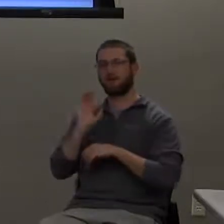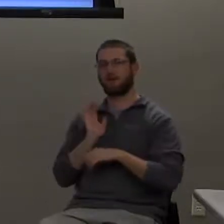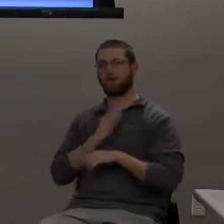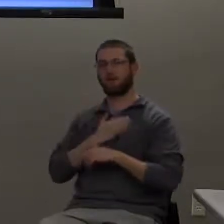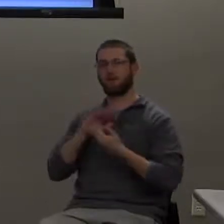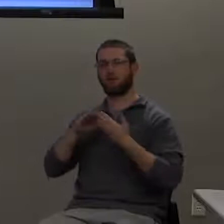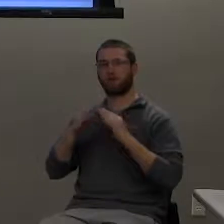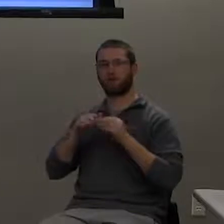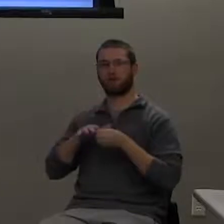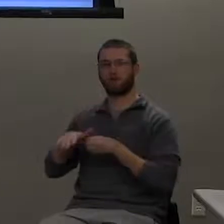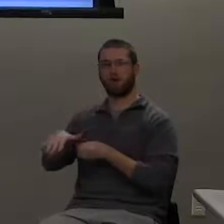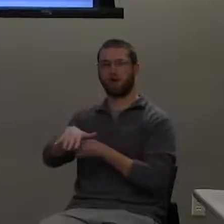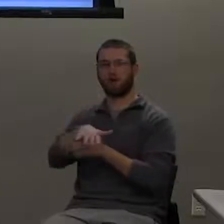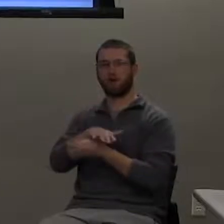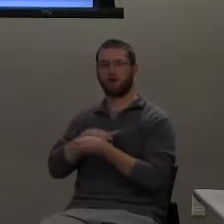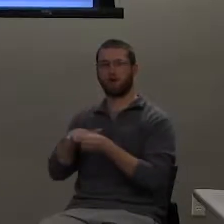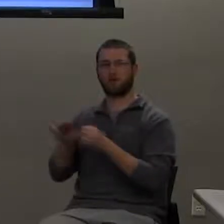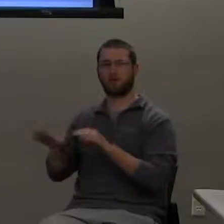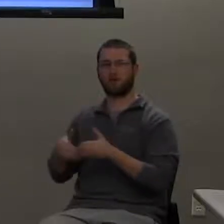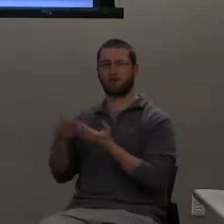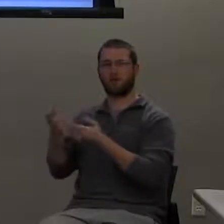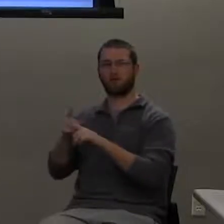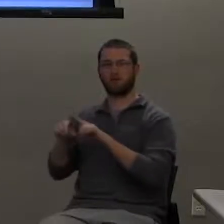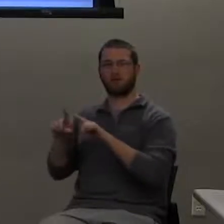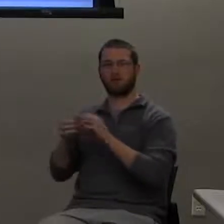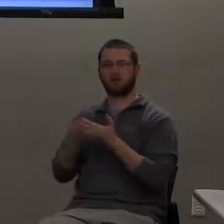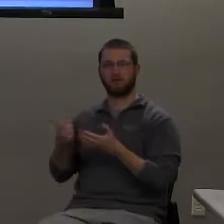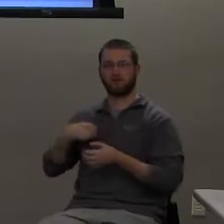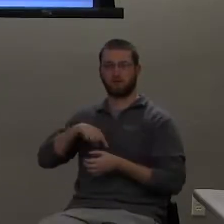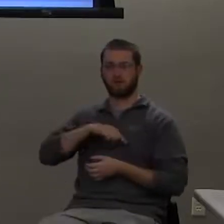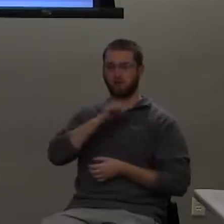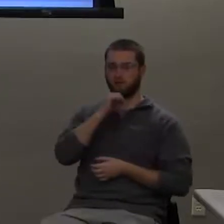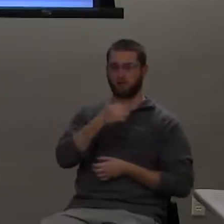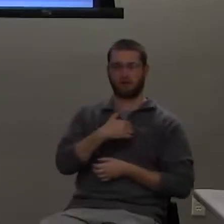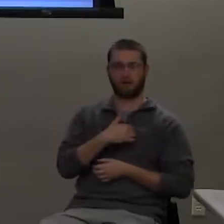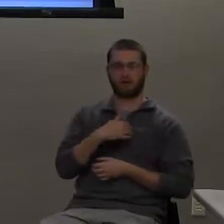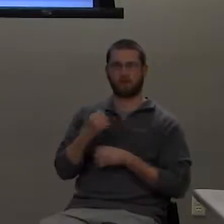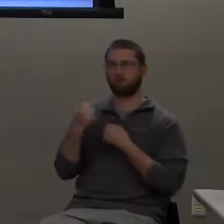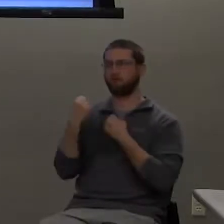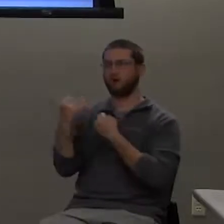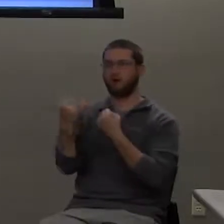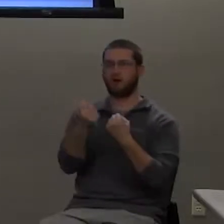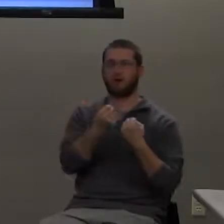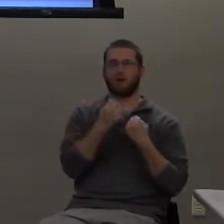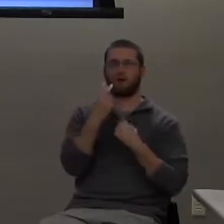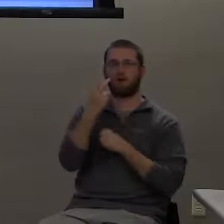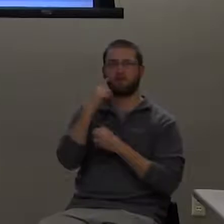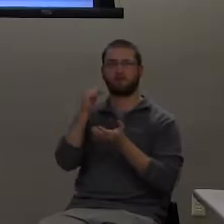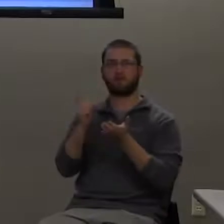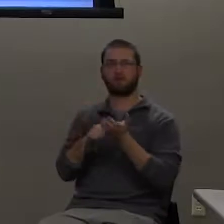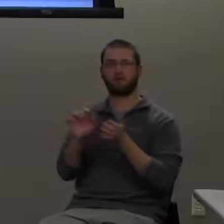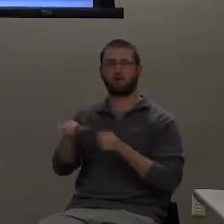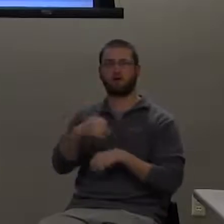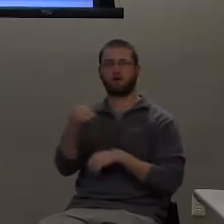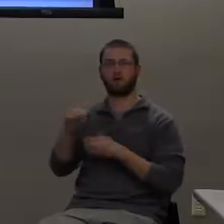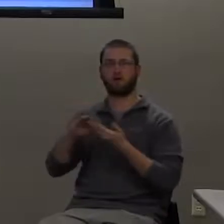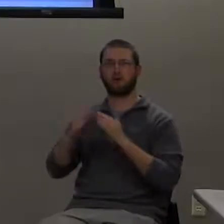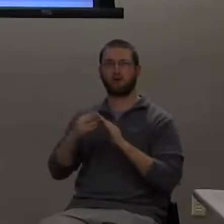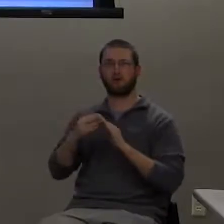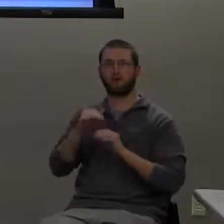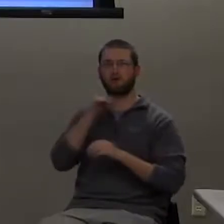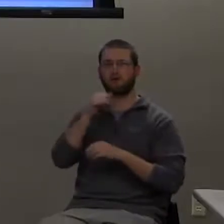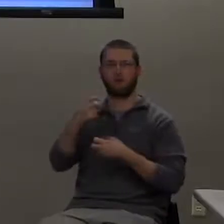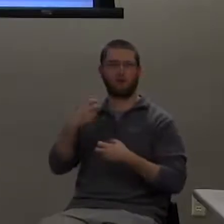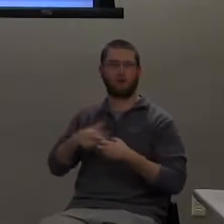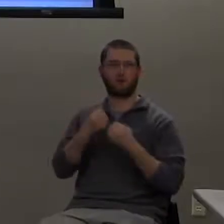they sometimes offer things that we don't have. And it's not a stretch. I've learned in my drive to look at our competitive communities, it's not a stretch to go to